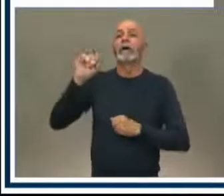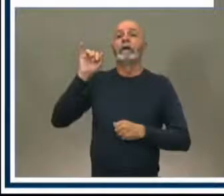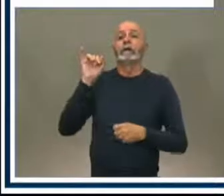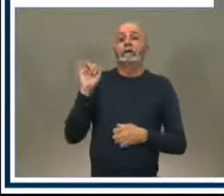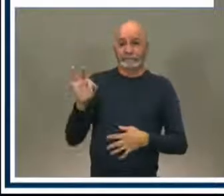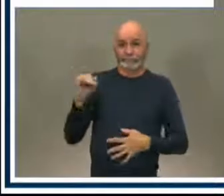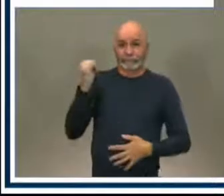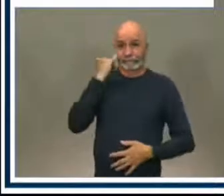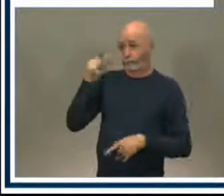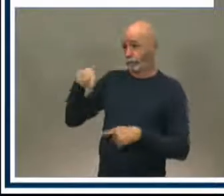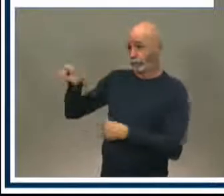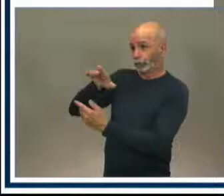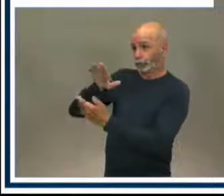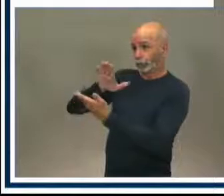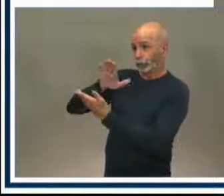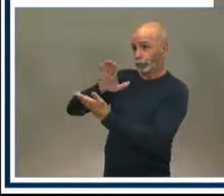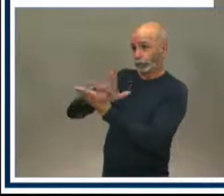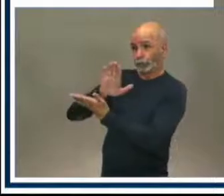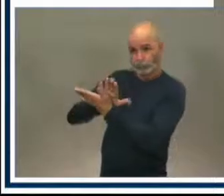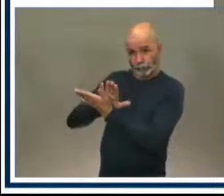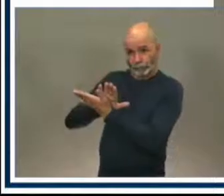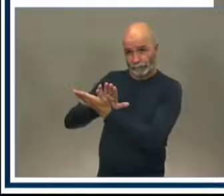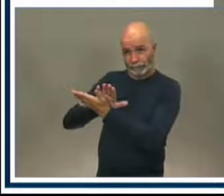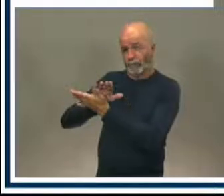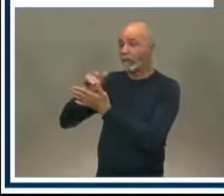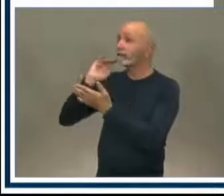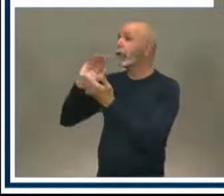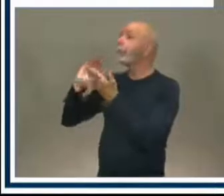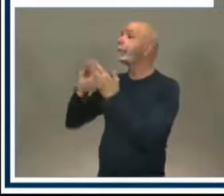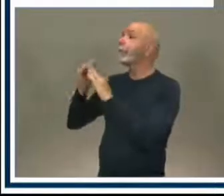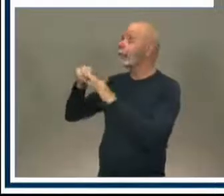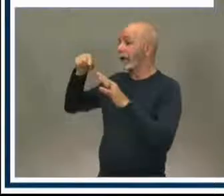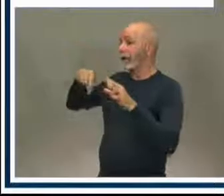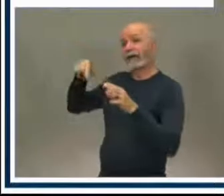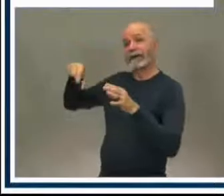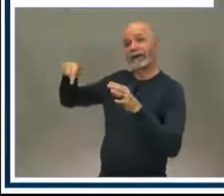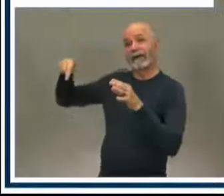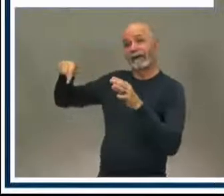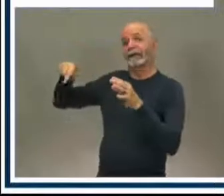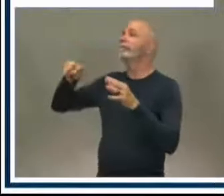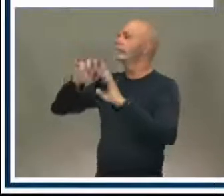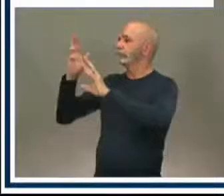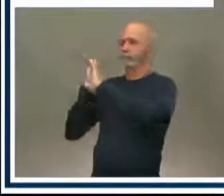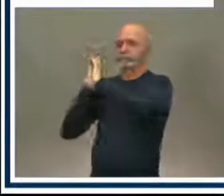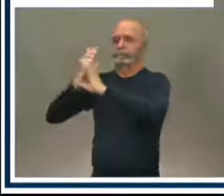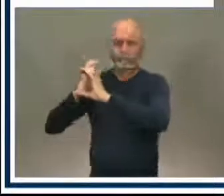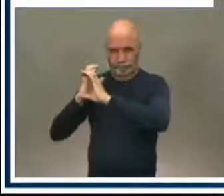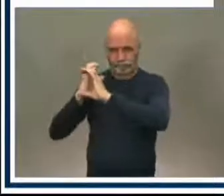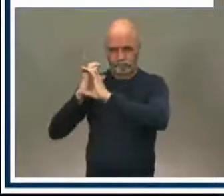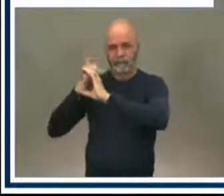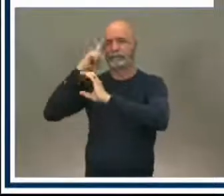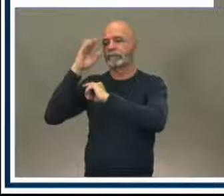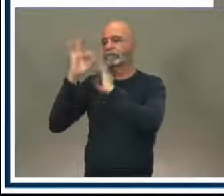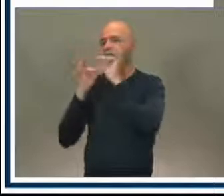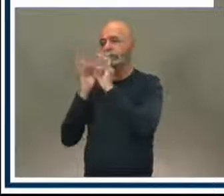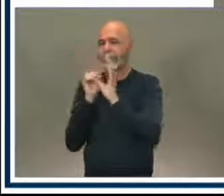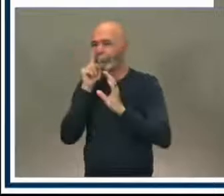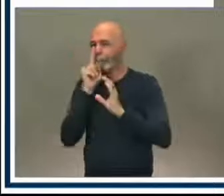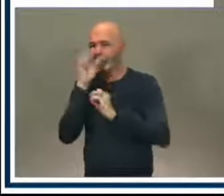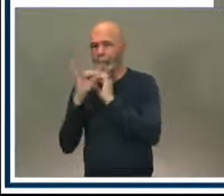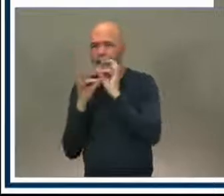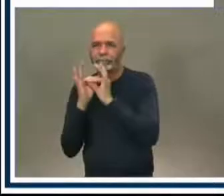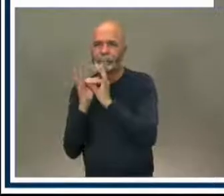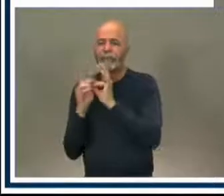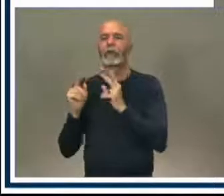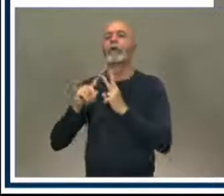schools and their surrounding community, we bring in our mobile vans, both with testing and in junior high and